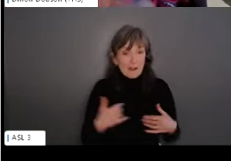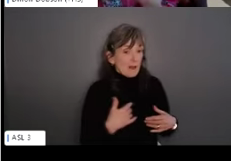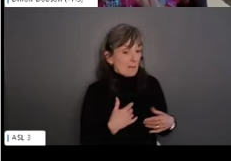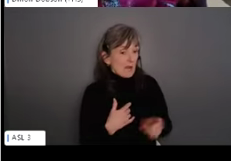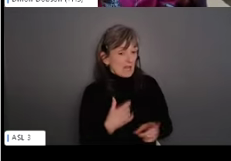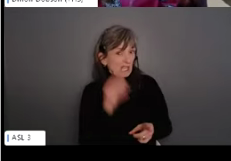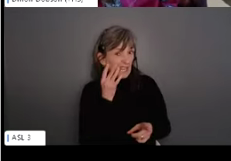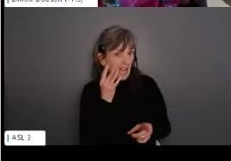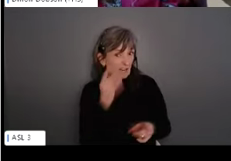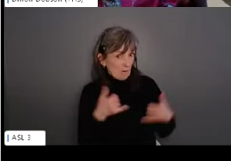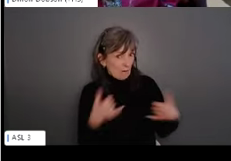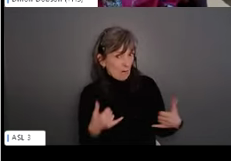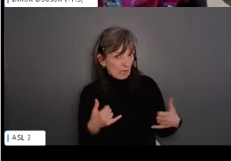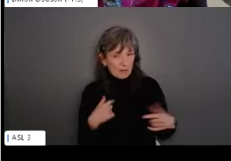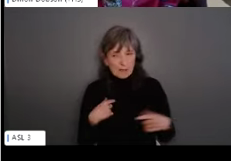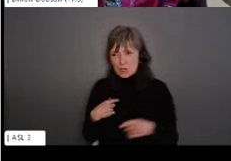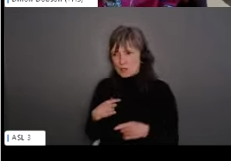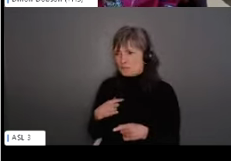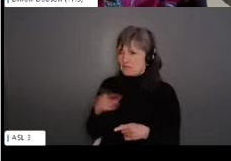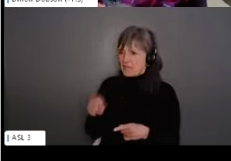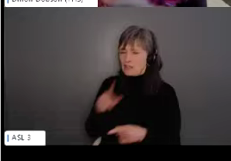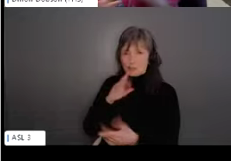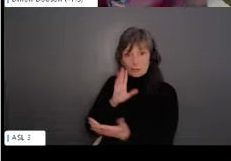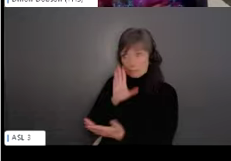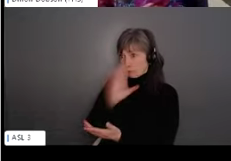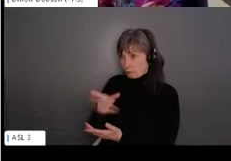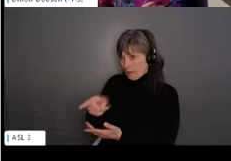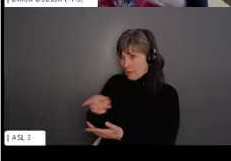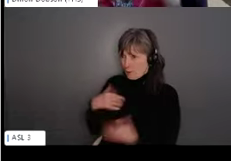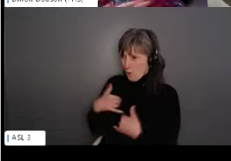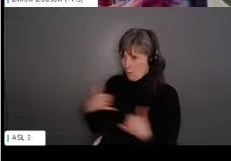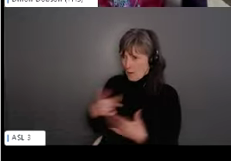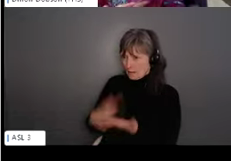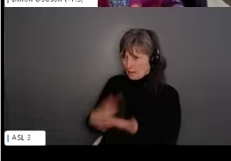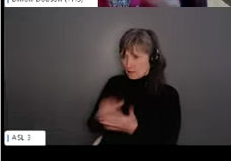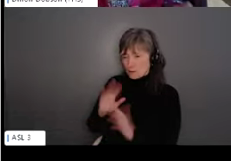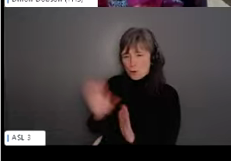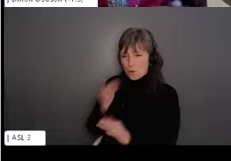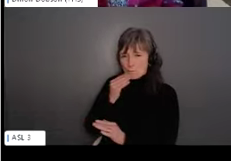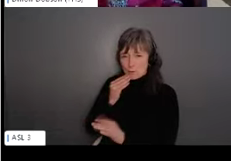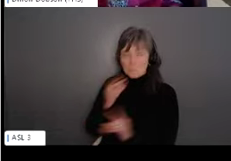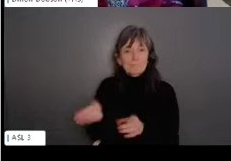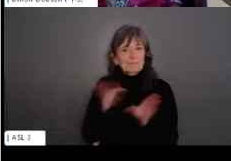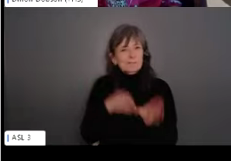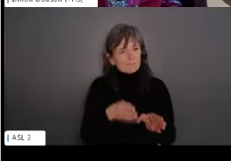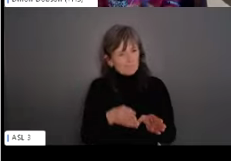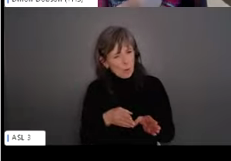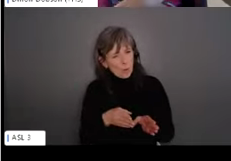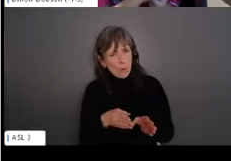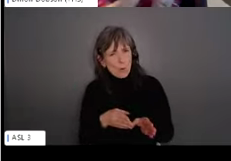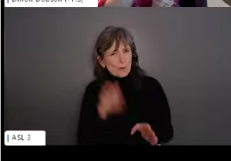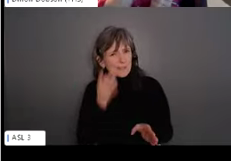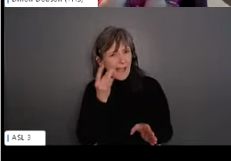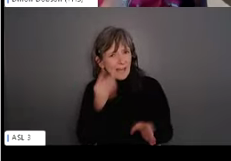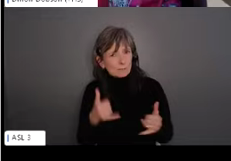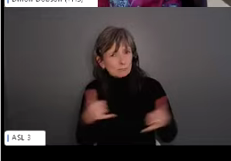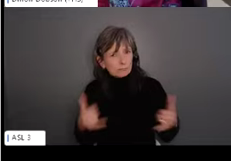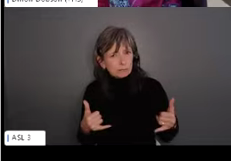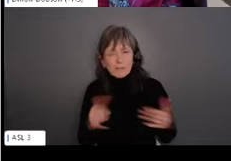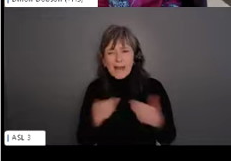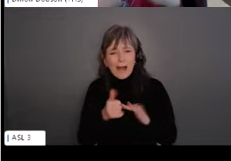about Fluffy's diet and the nutrition that they're providing, and how are they being able to, is there something that they can mirror within themselves? Look